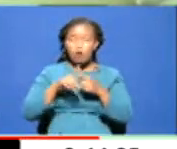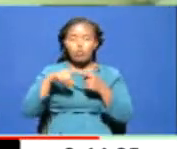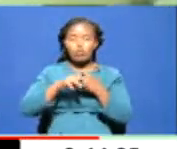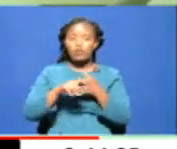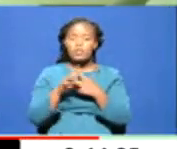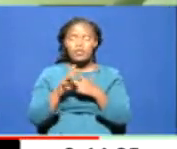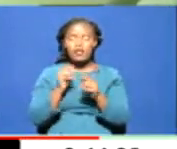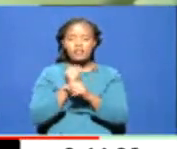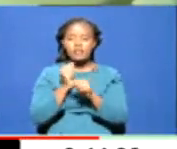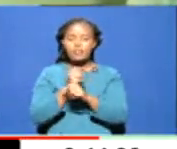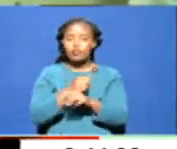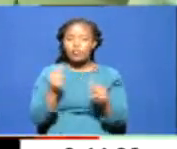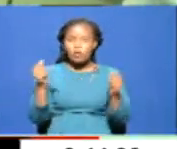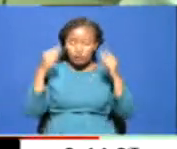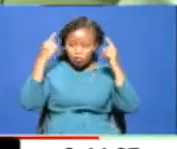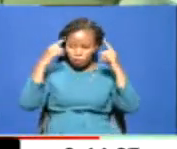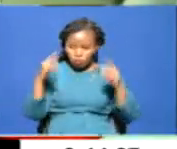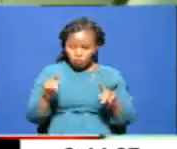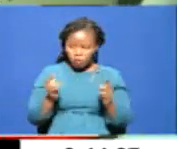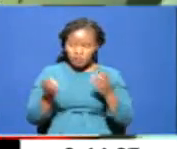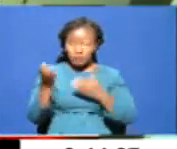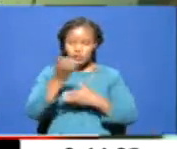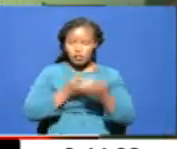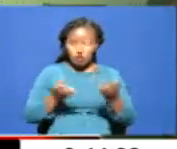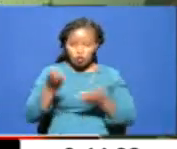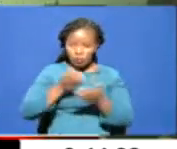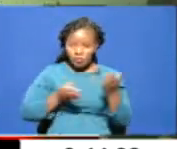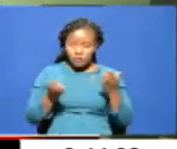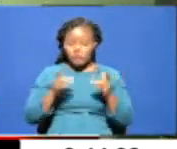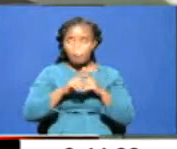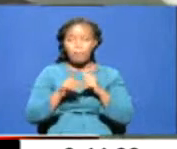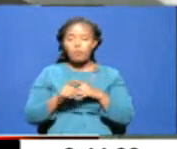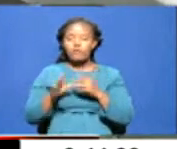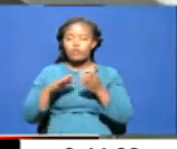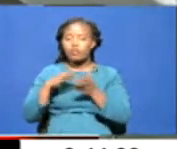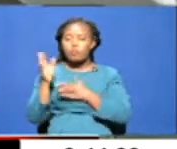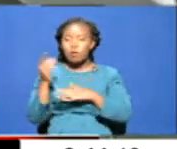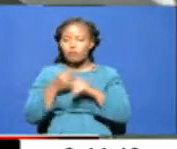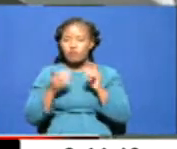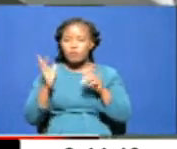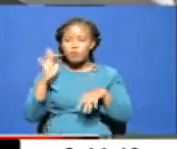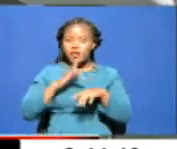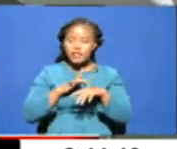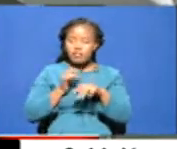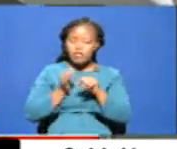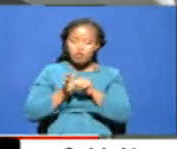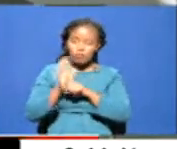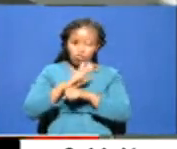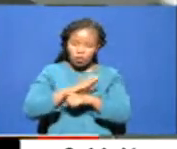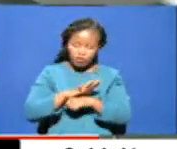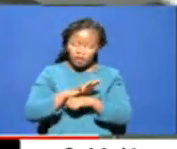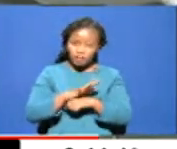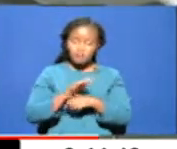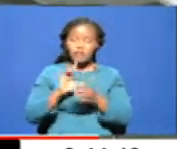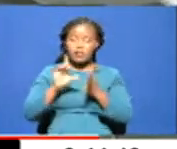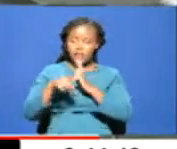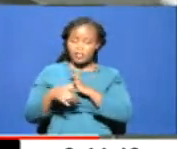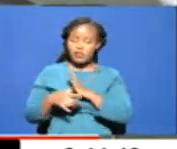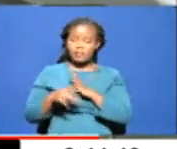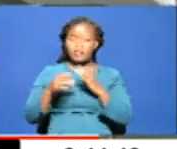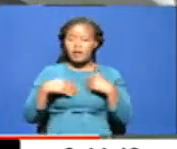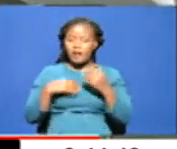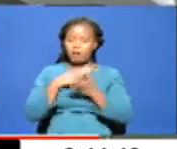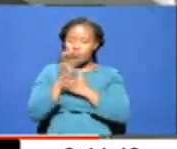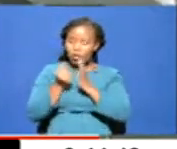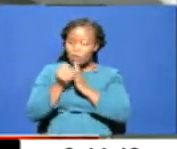up the economy when the country began reeling from the adverse effects of COVID-19 pandemic and therefore warrant a closer look